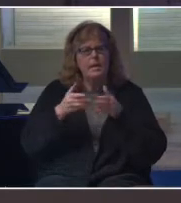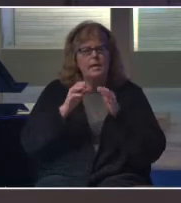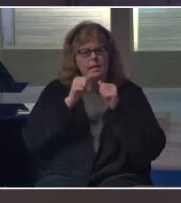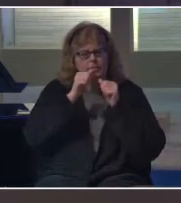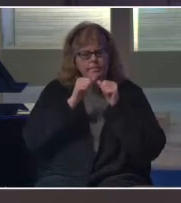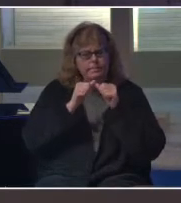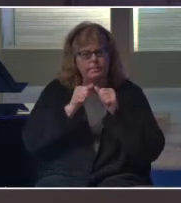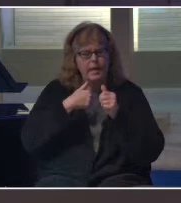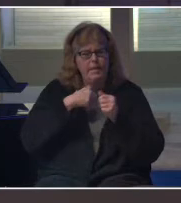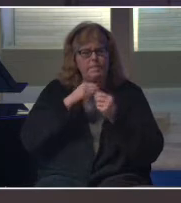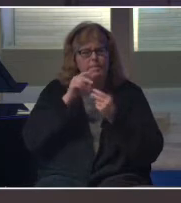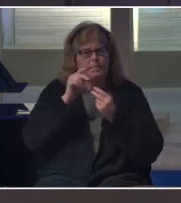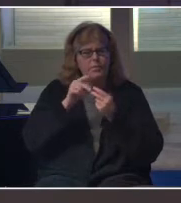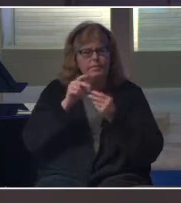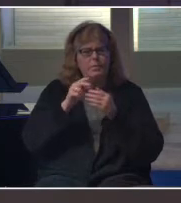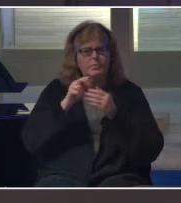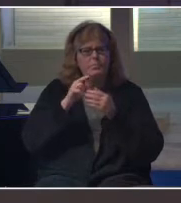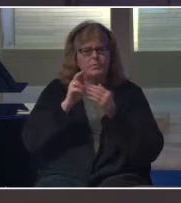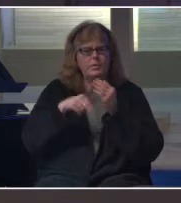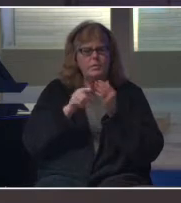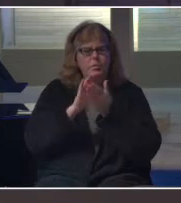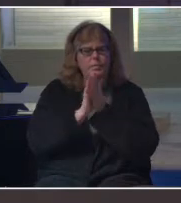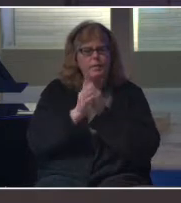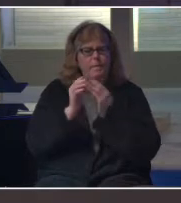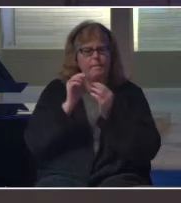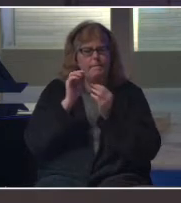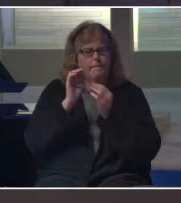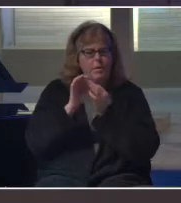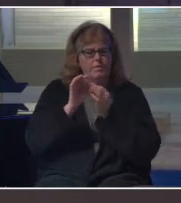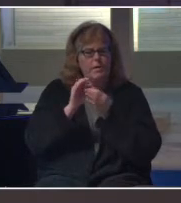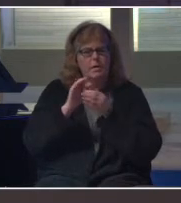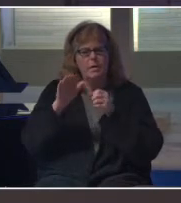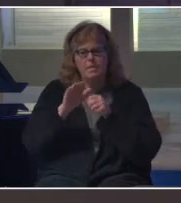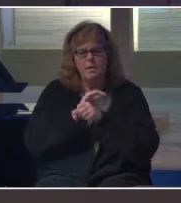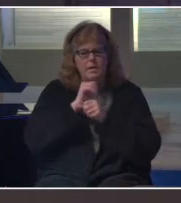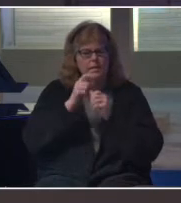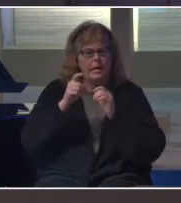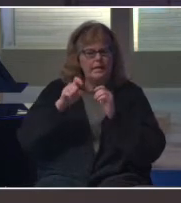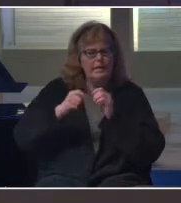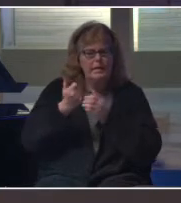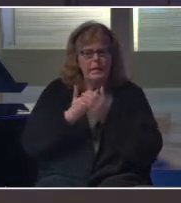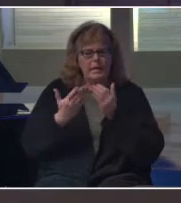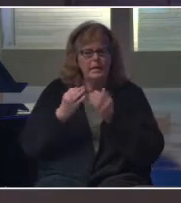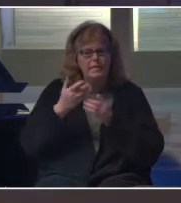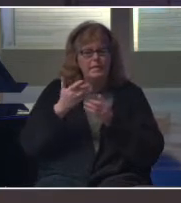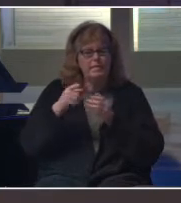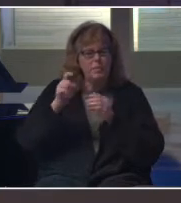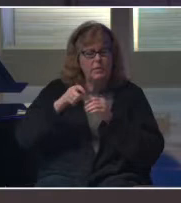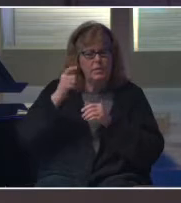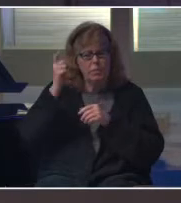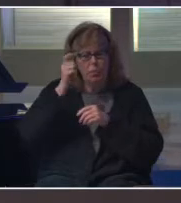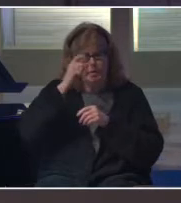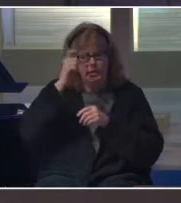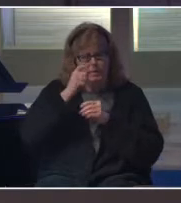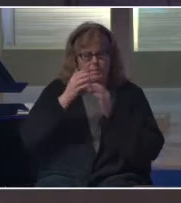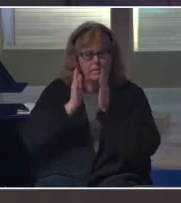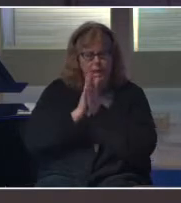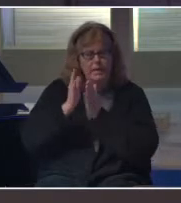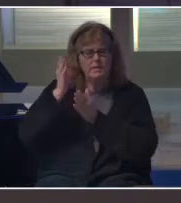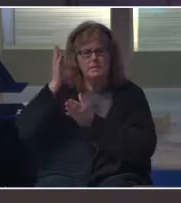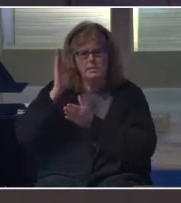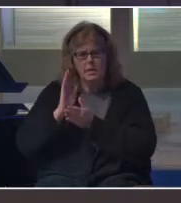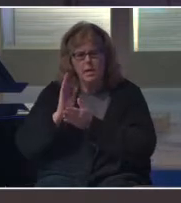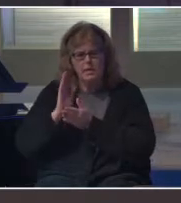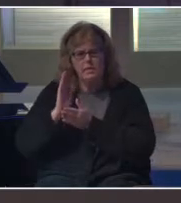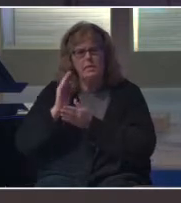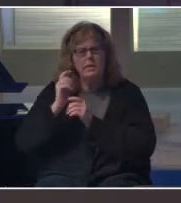have its perfect results, so that you may be perfect and complete, lacking in nothing. But if any of you lacks wisdom, let him ask of God,